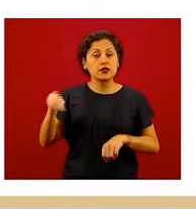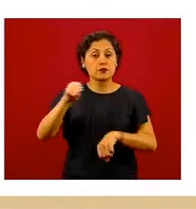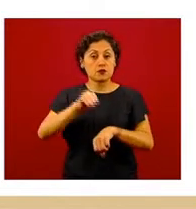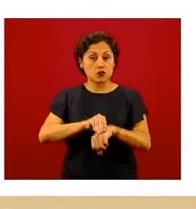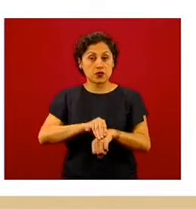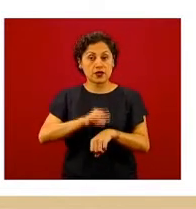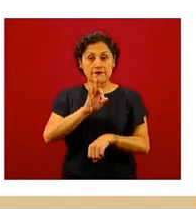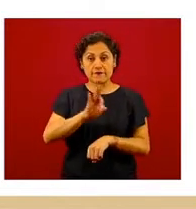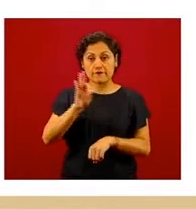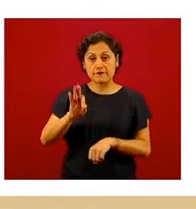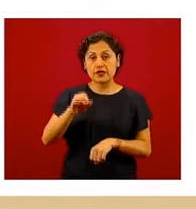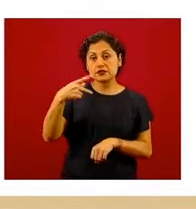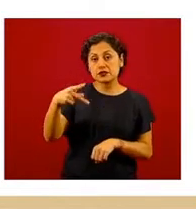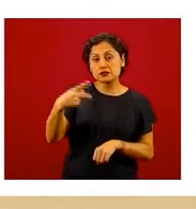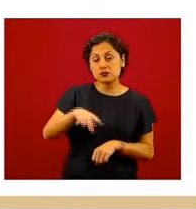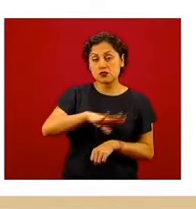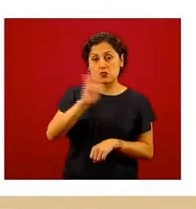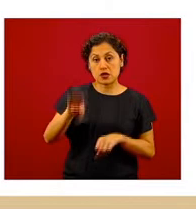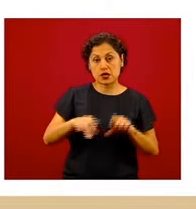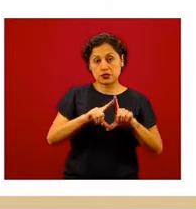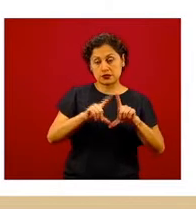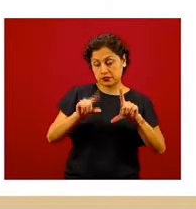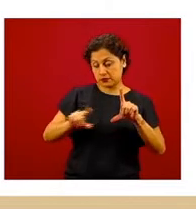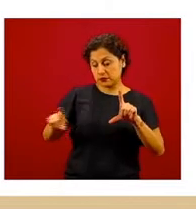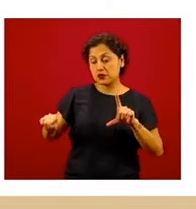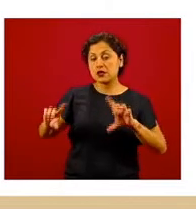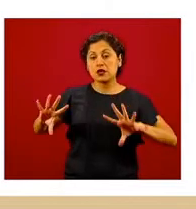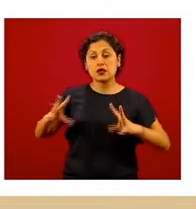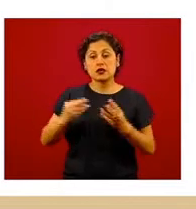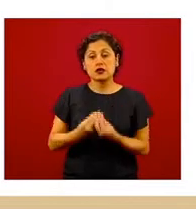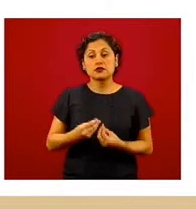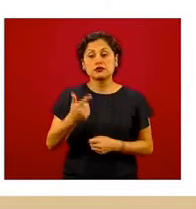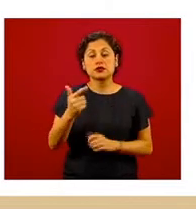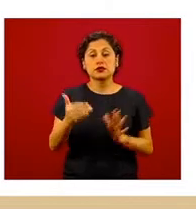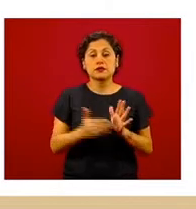and they're set out by day of occurrence.